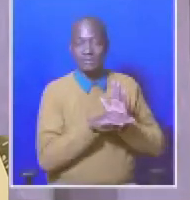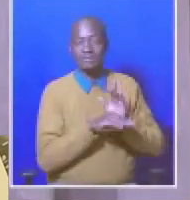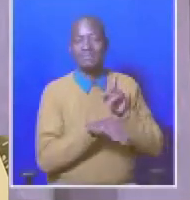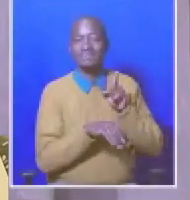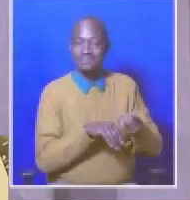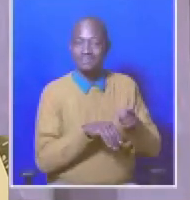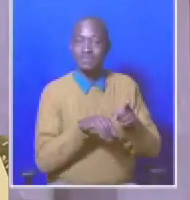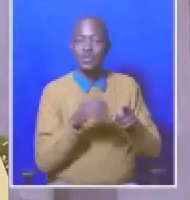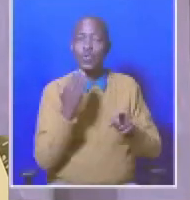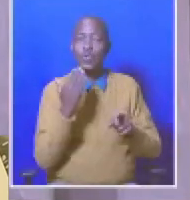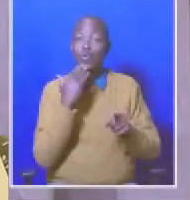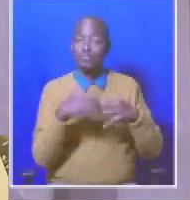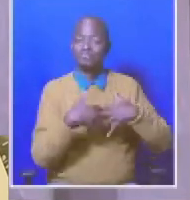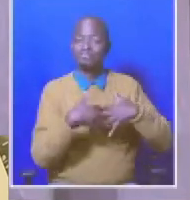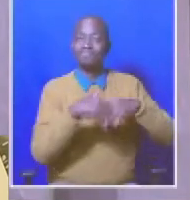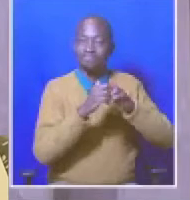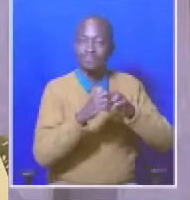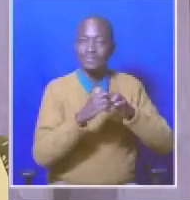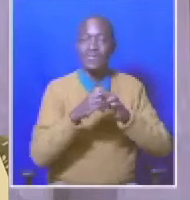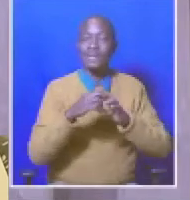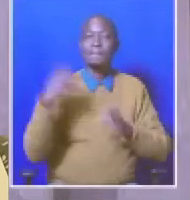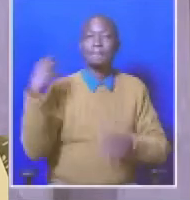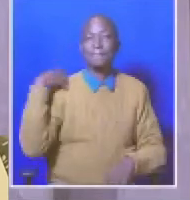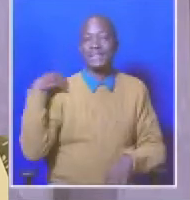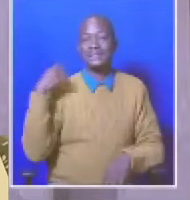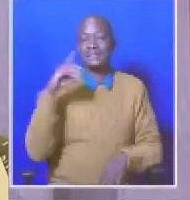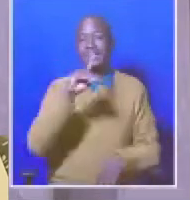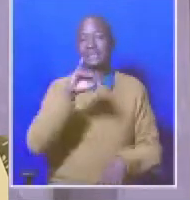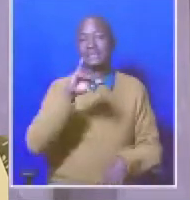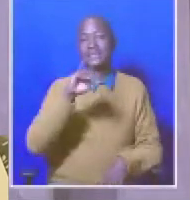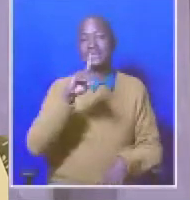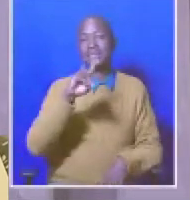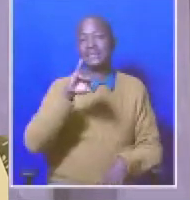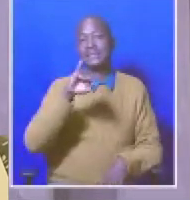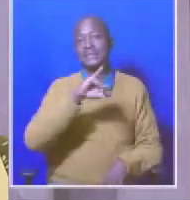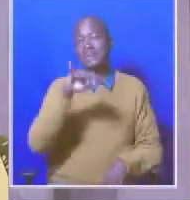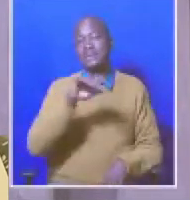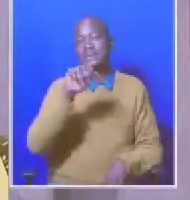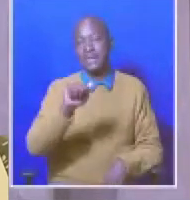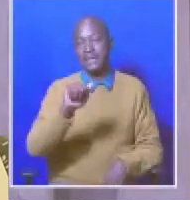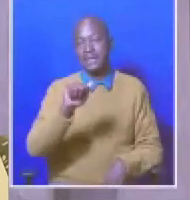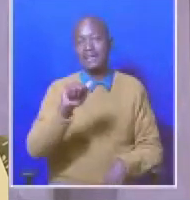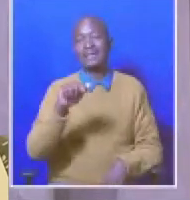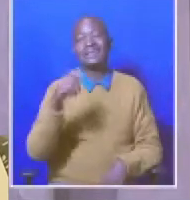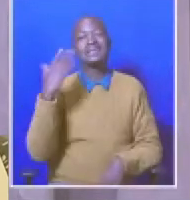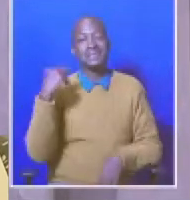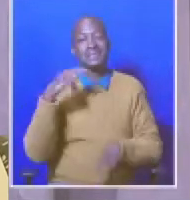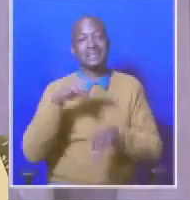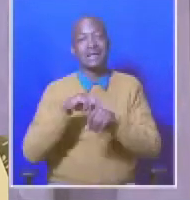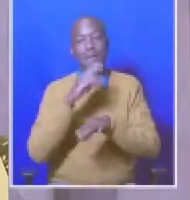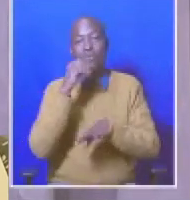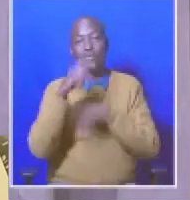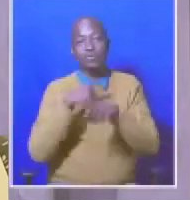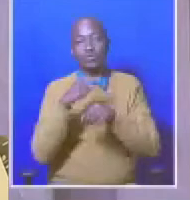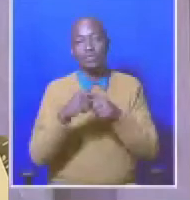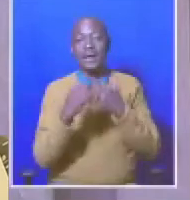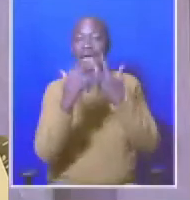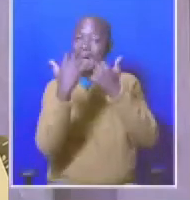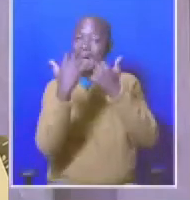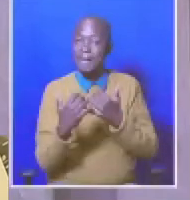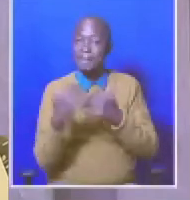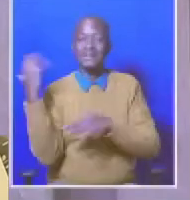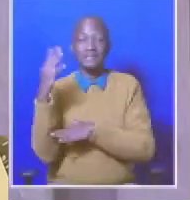yabekwa uMinister uDidiza mhla akhuluma nge-budget yakhe, i-budget speech,